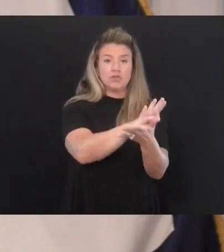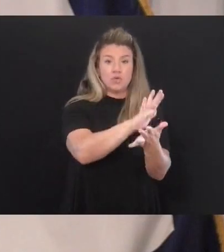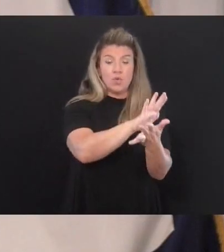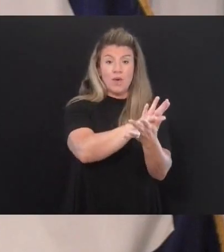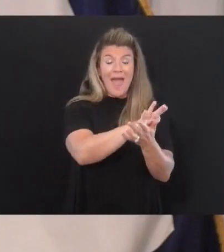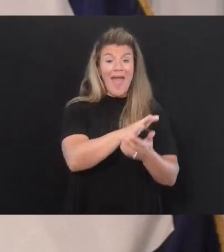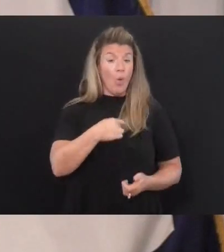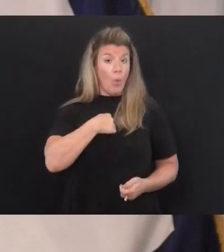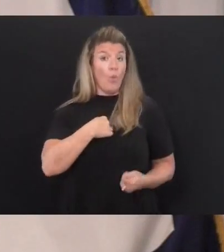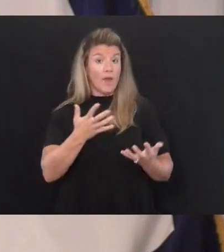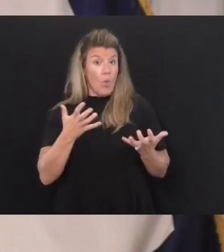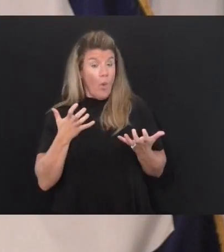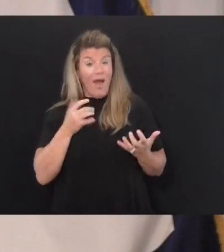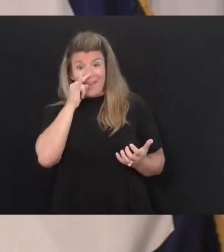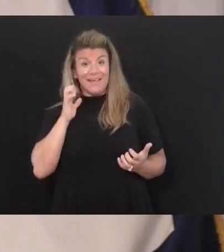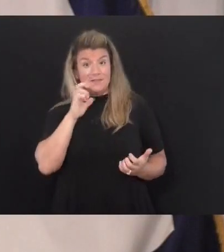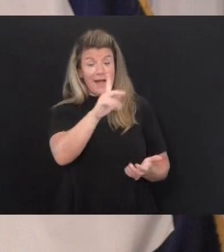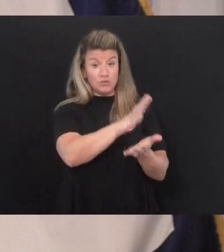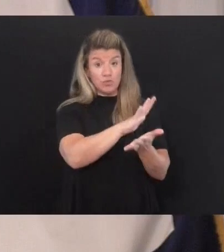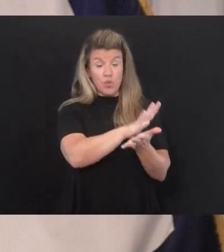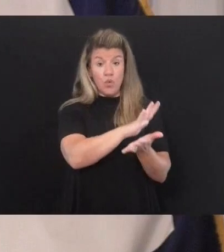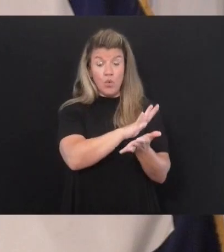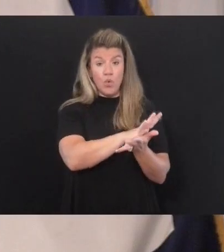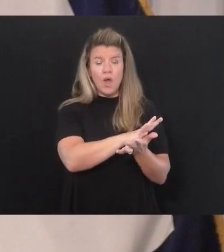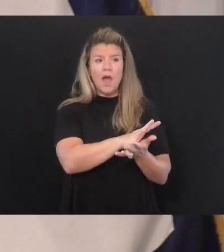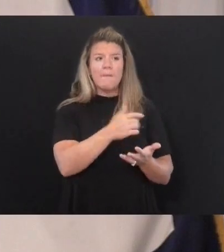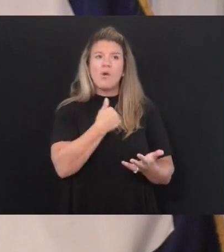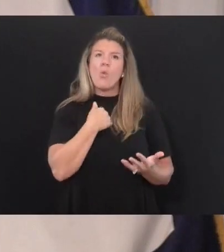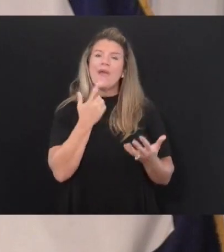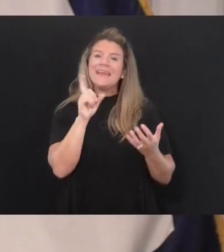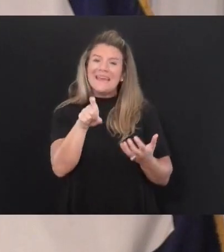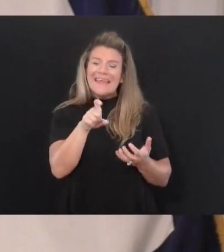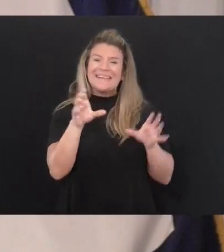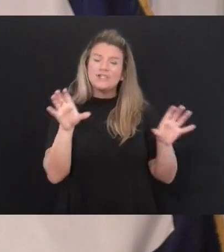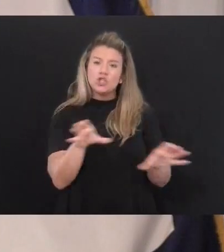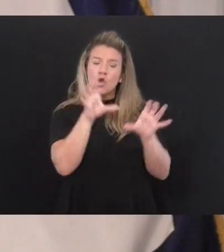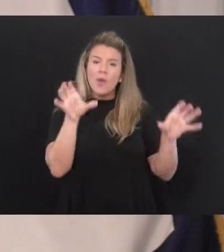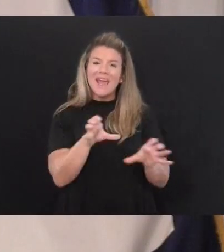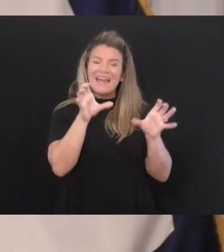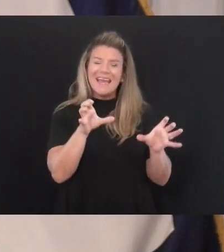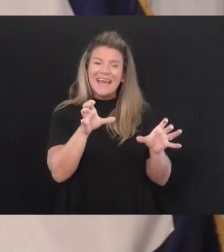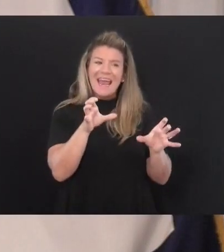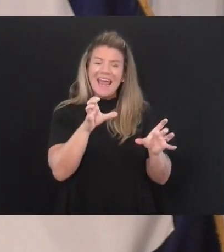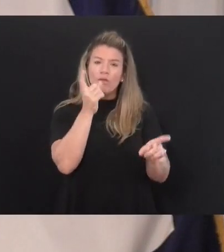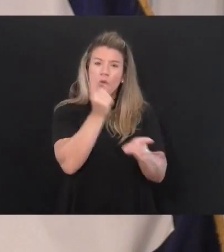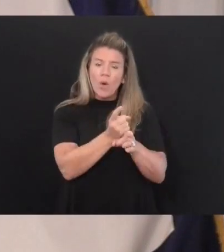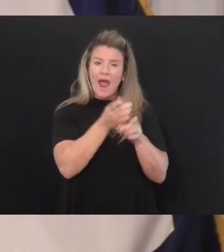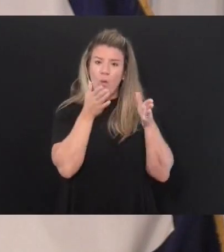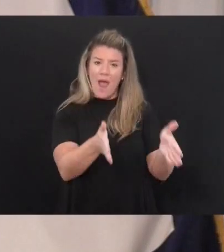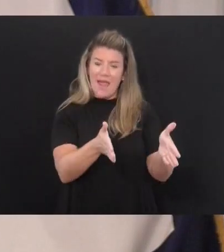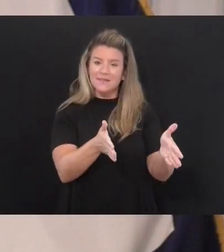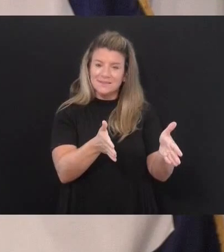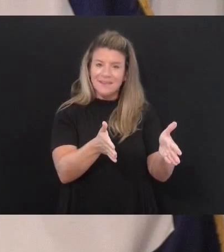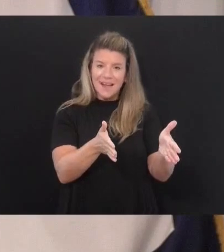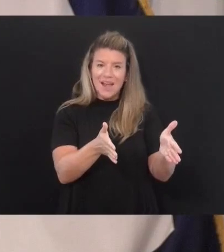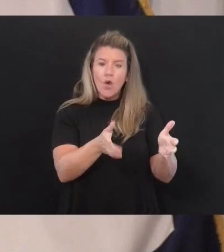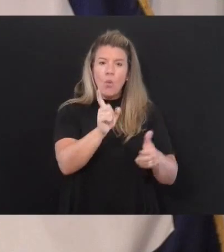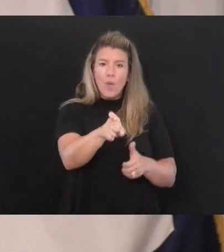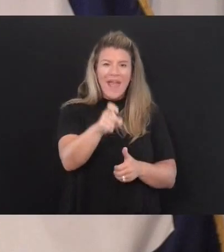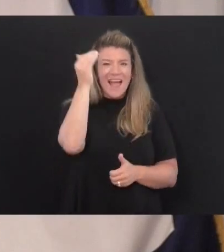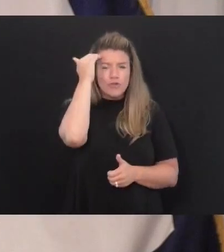we're going to do, we're going to pump $50 million of our CARES money over into broadband. And what we're going to